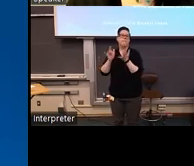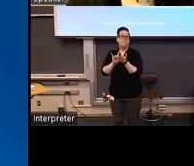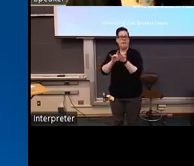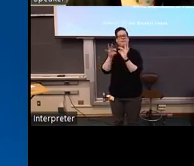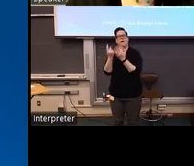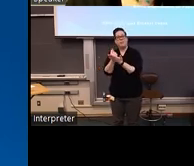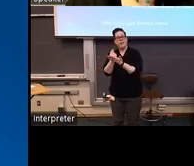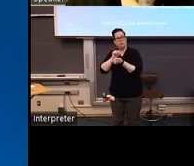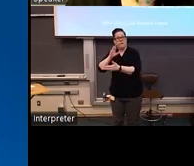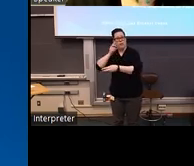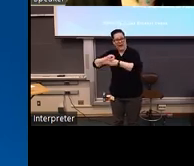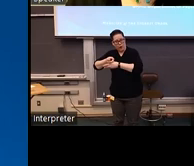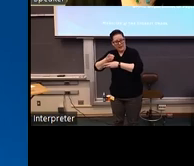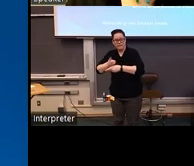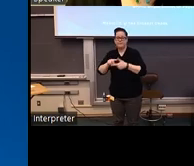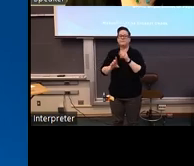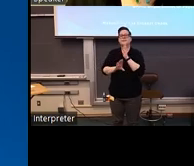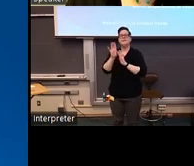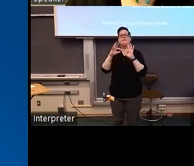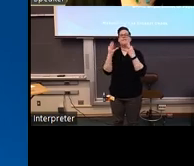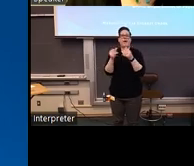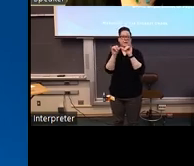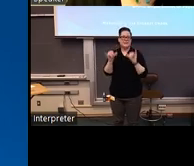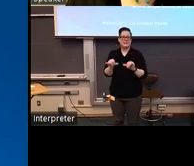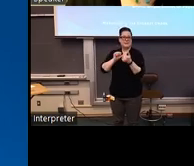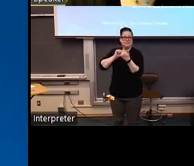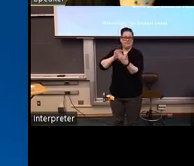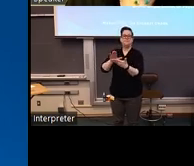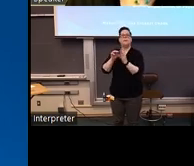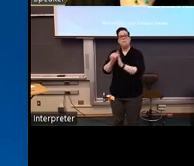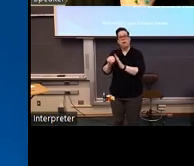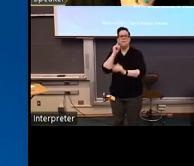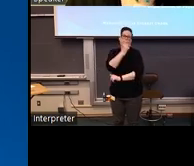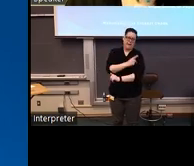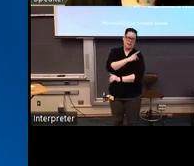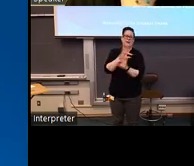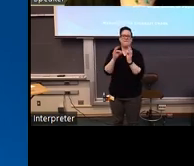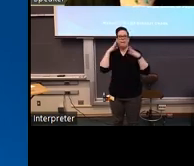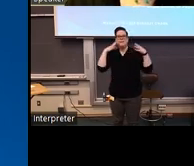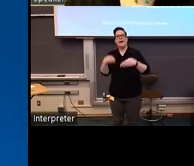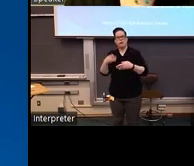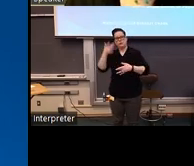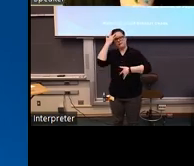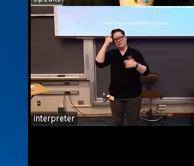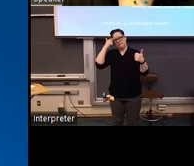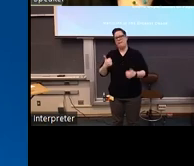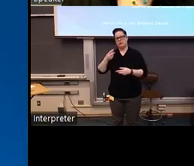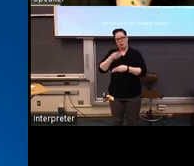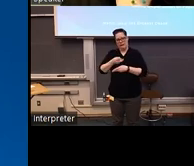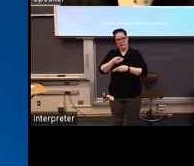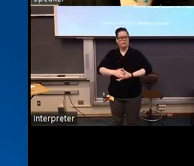to caregiving and development of family systems-oriented models of patient and family-centered dementia care.